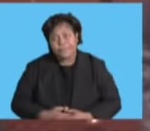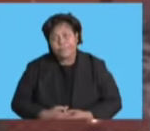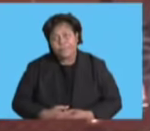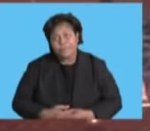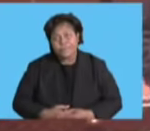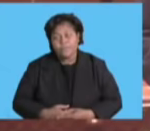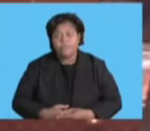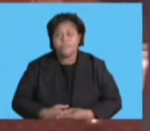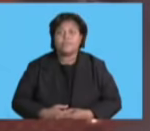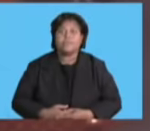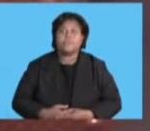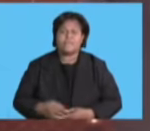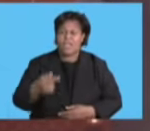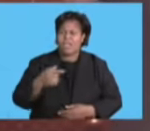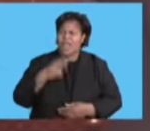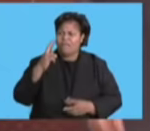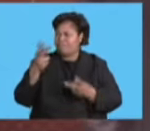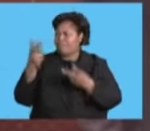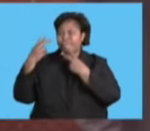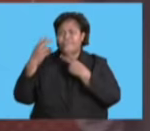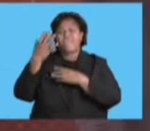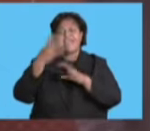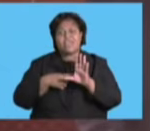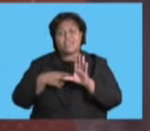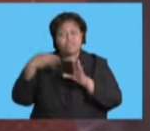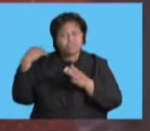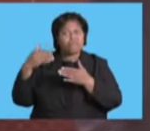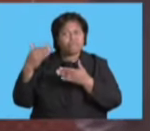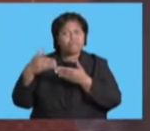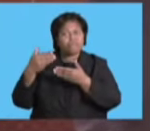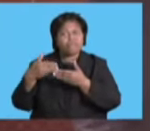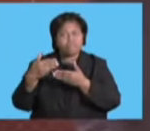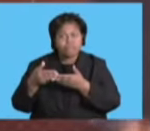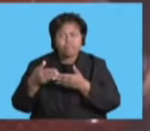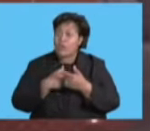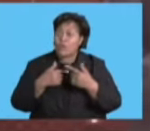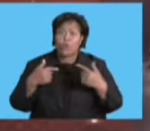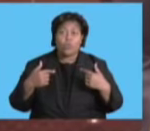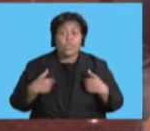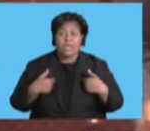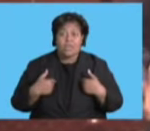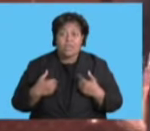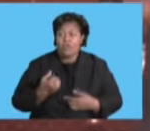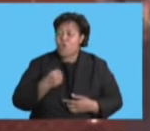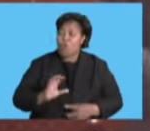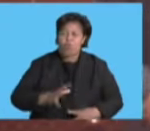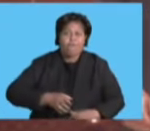this. I've seen this over the last 5 years. Mr. Speaker, we have no confidence